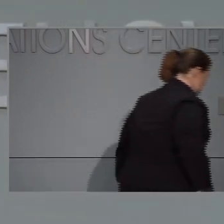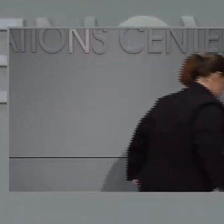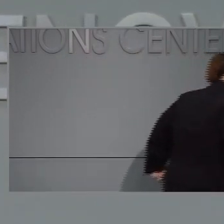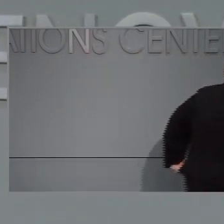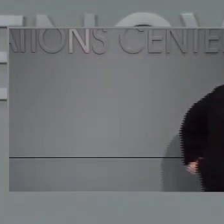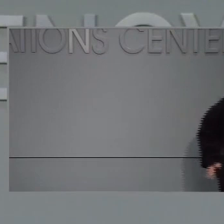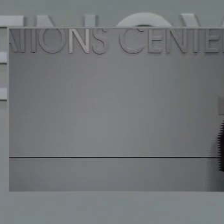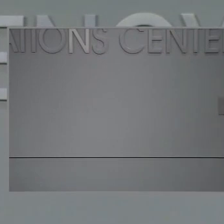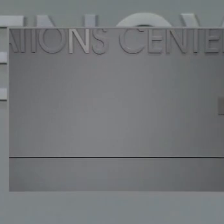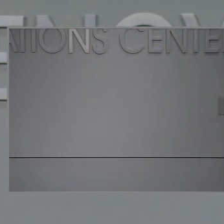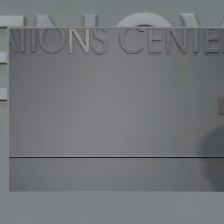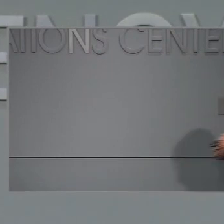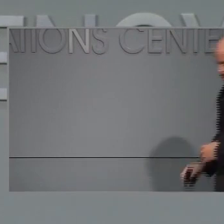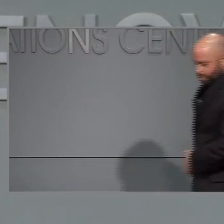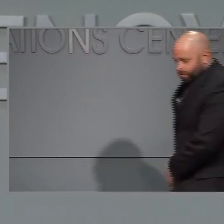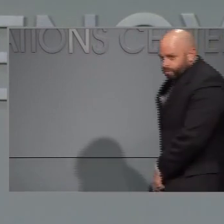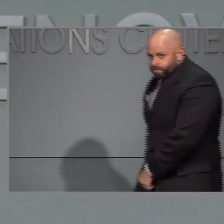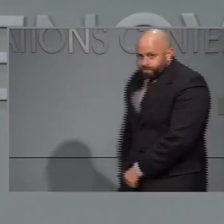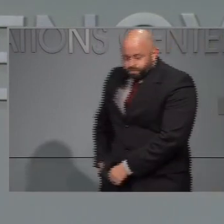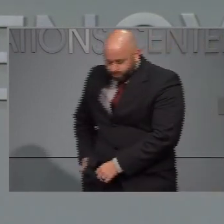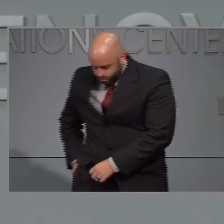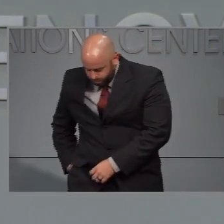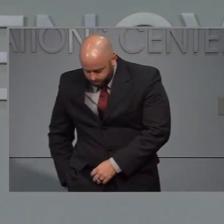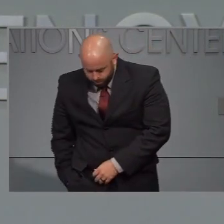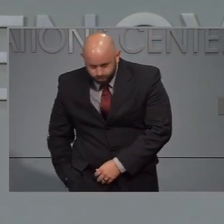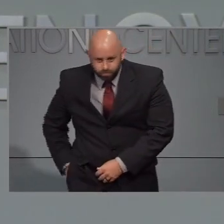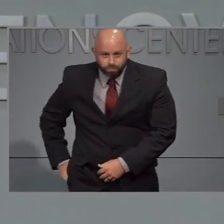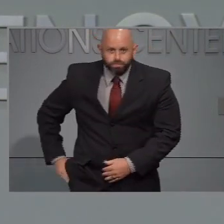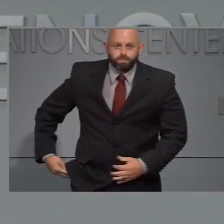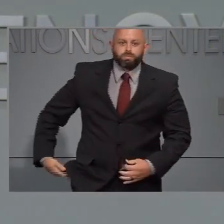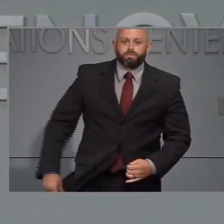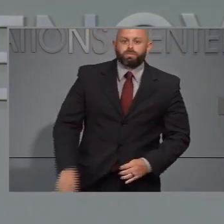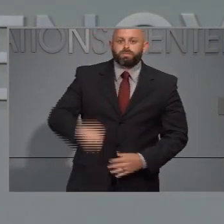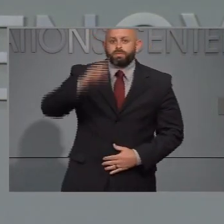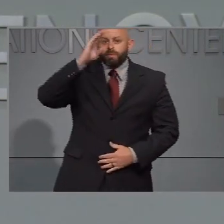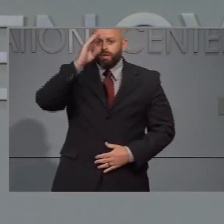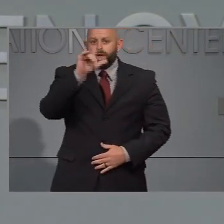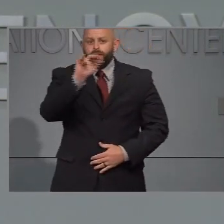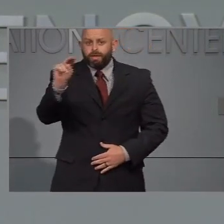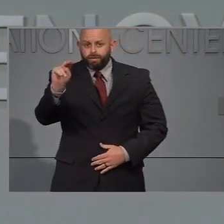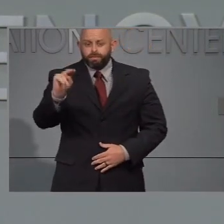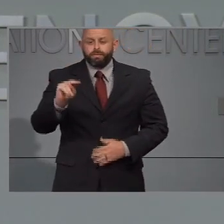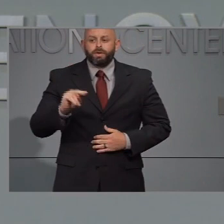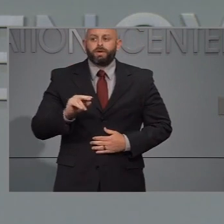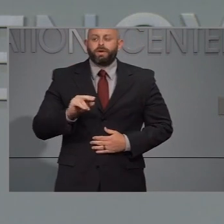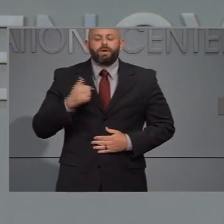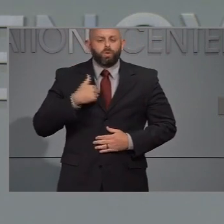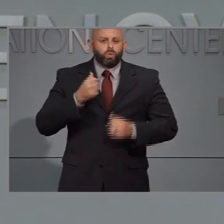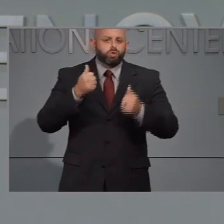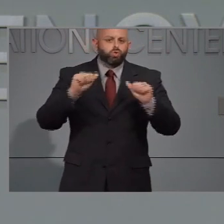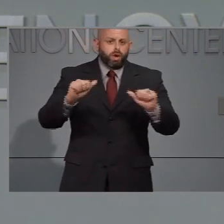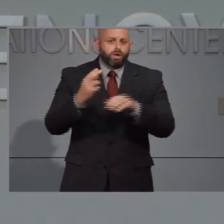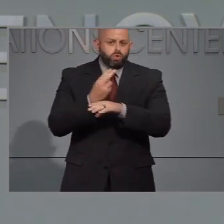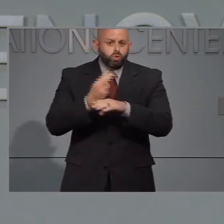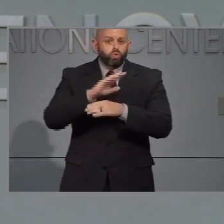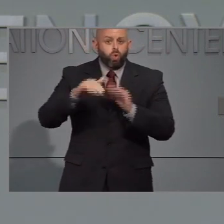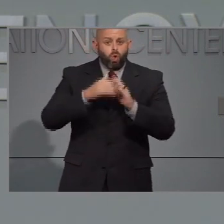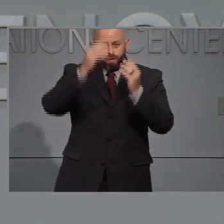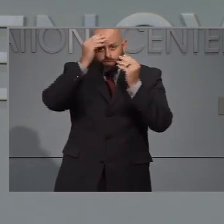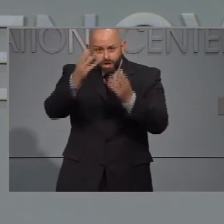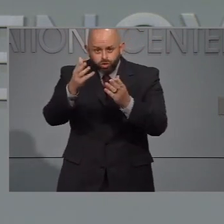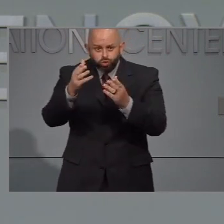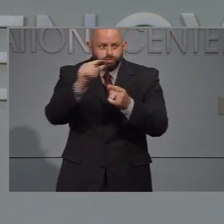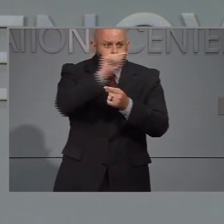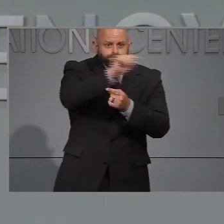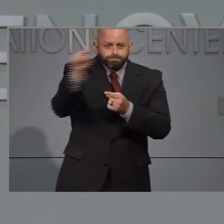Hi, Lynn. The only thing I would add is I think these actions continue to show how we are trying to use our data to do targeted